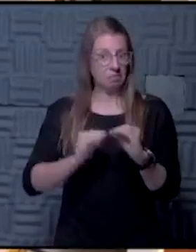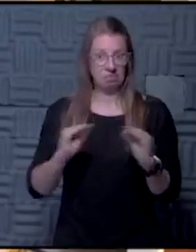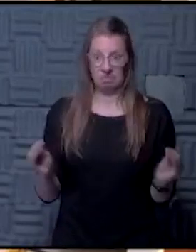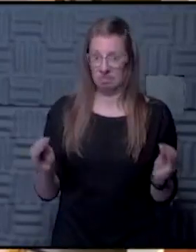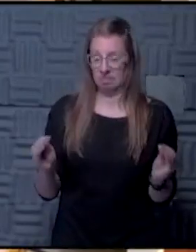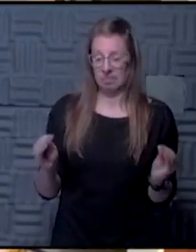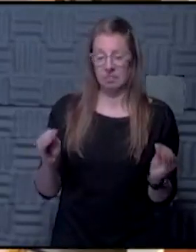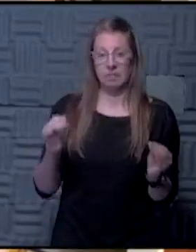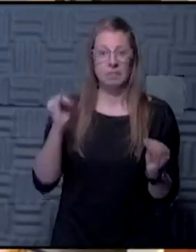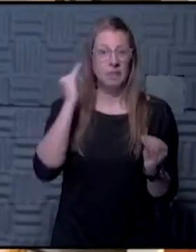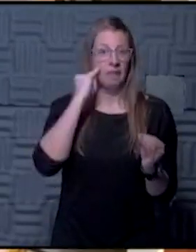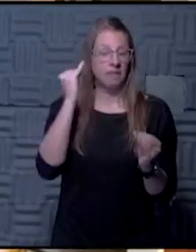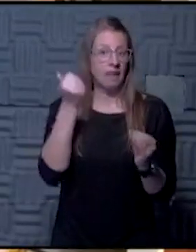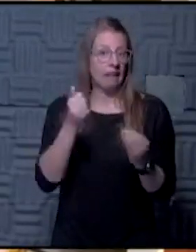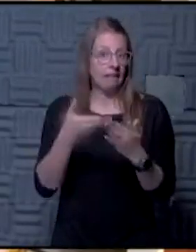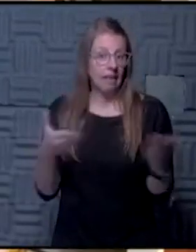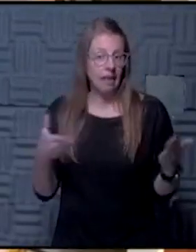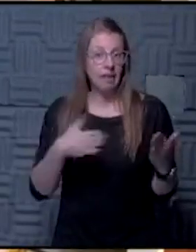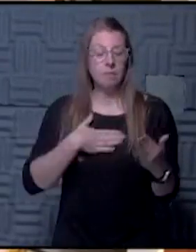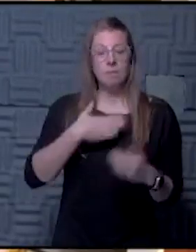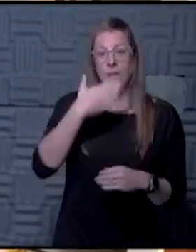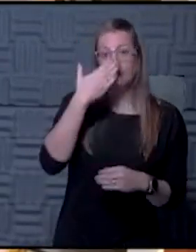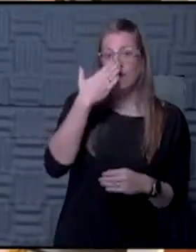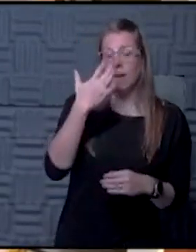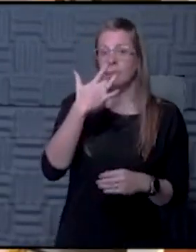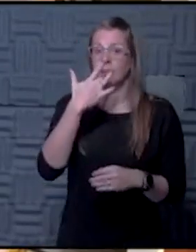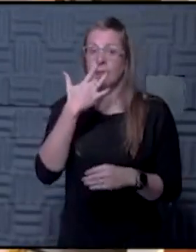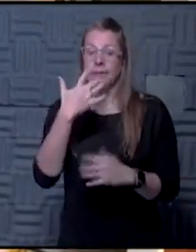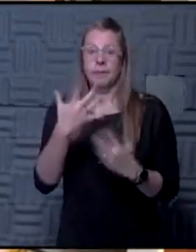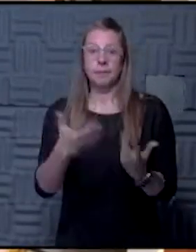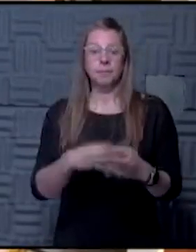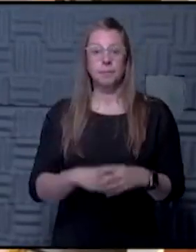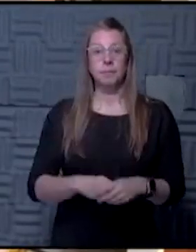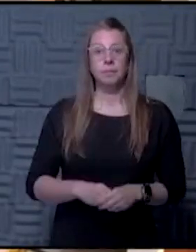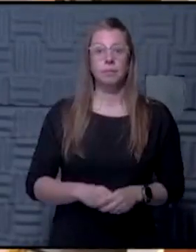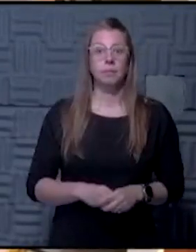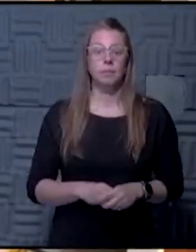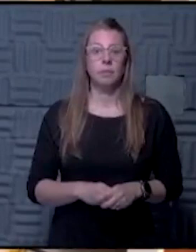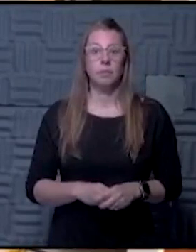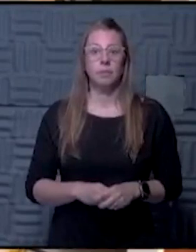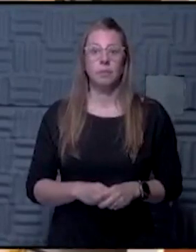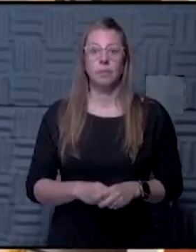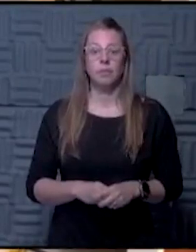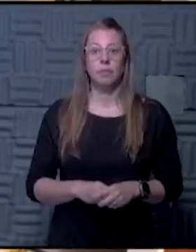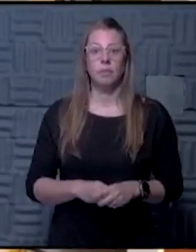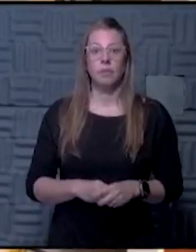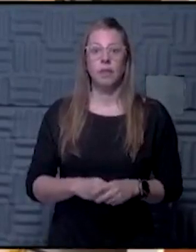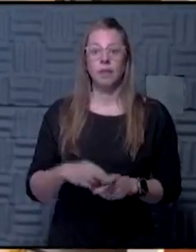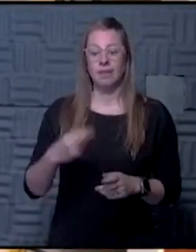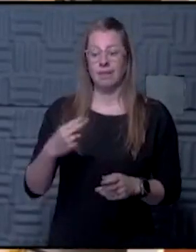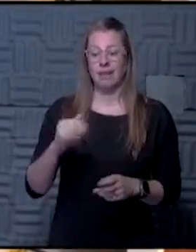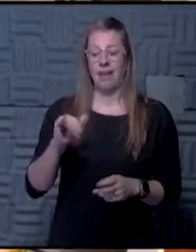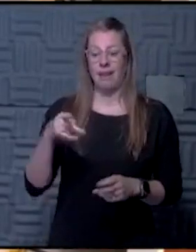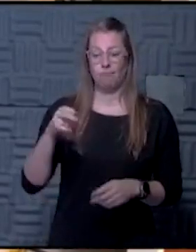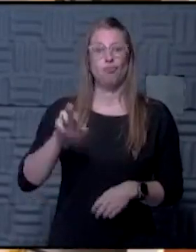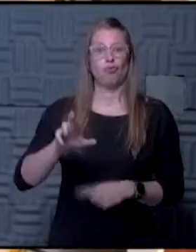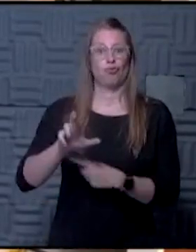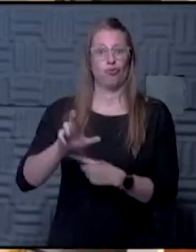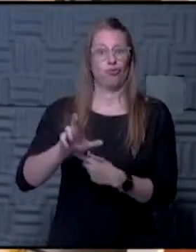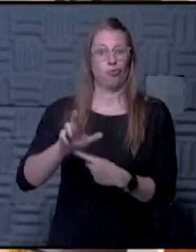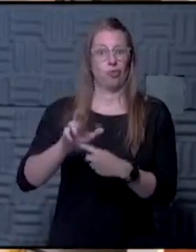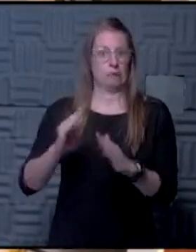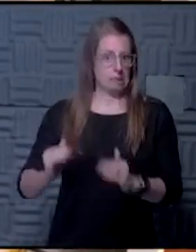If anything, my sense of taste and smell were a little bit hyper. Everything